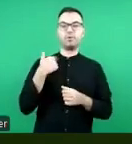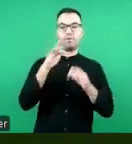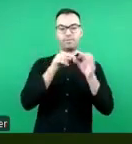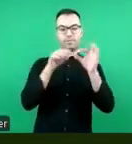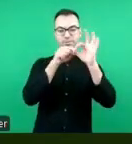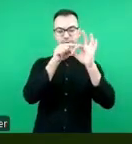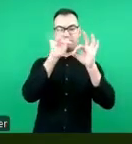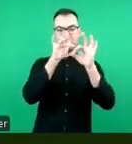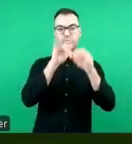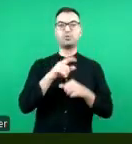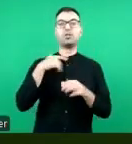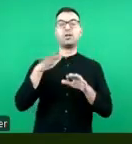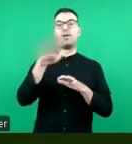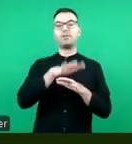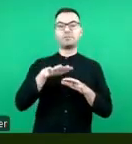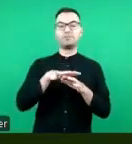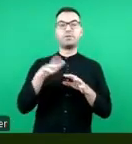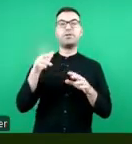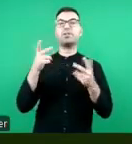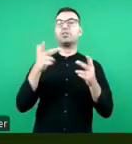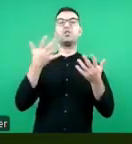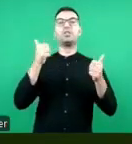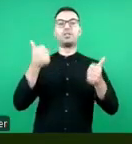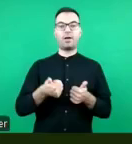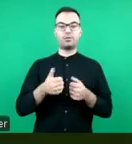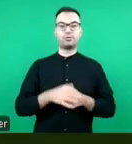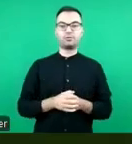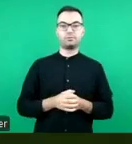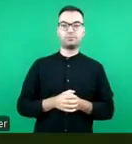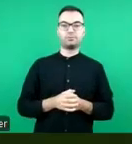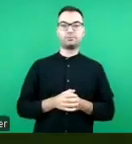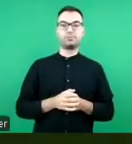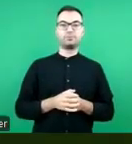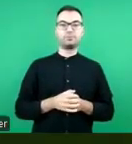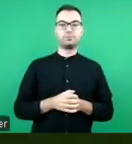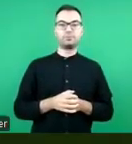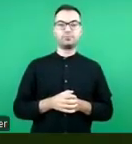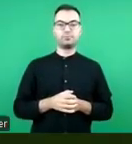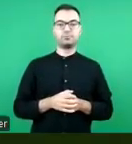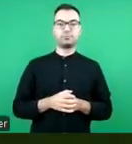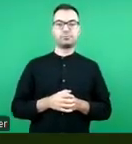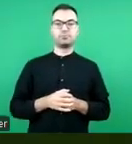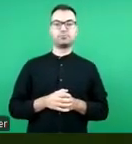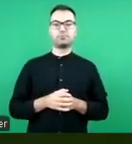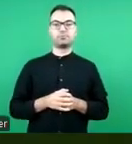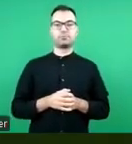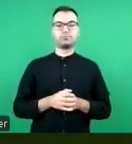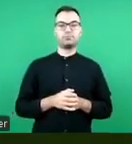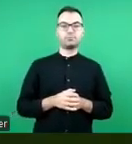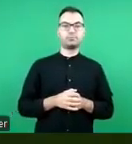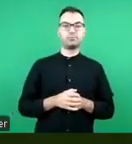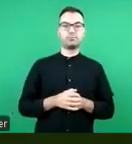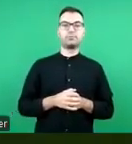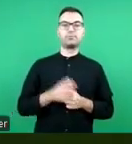area. And the let's pie chart around indicate how much amount of